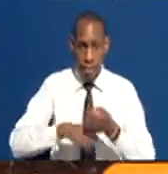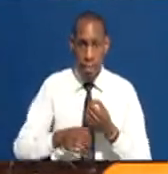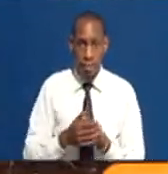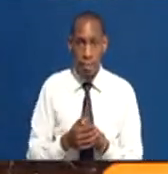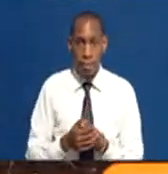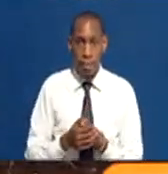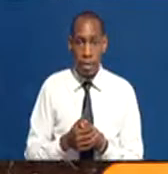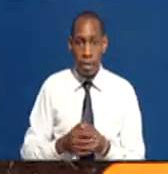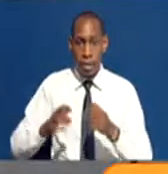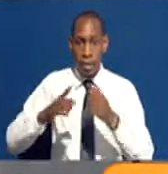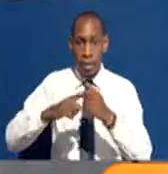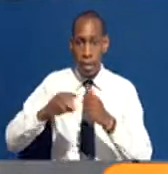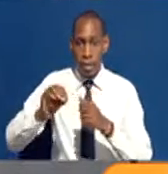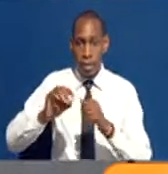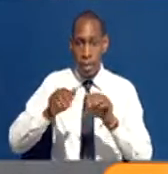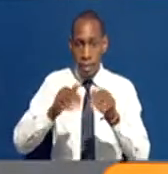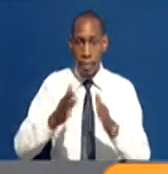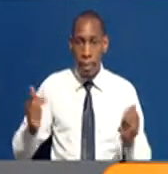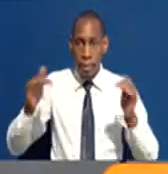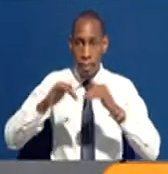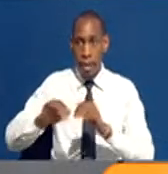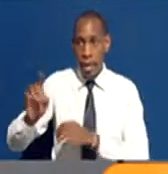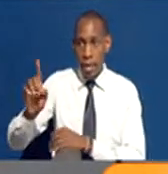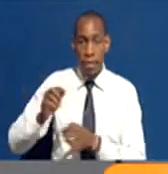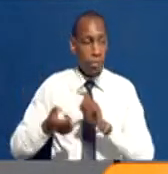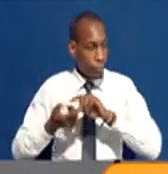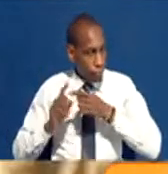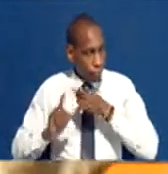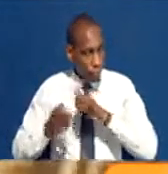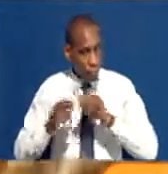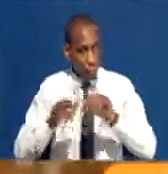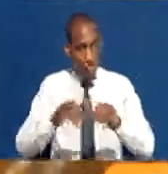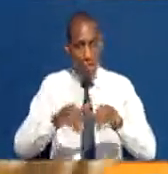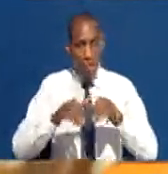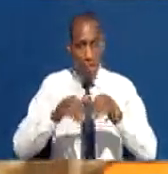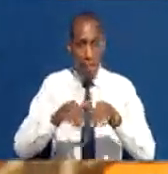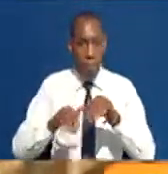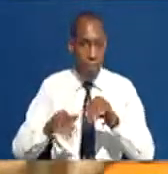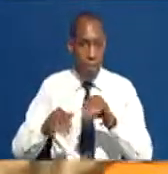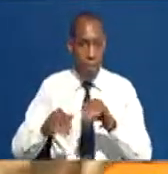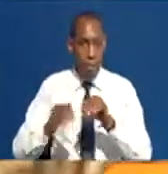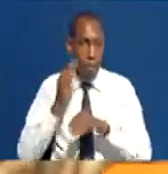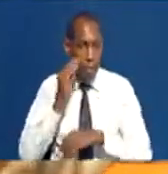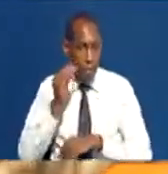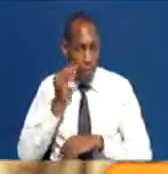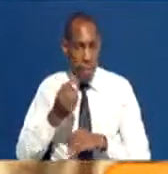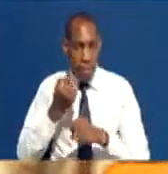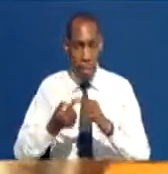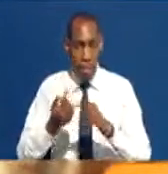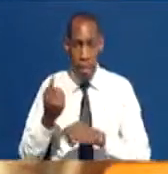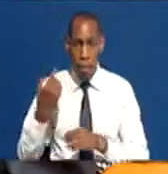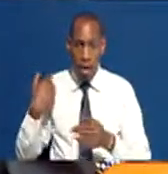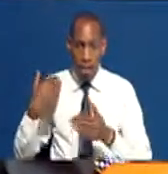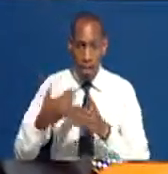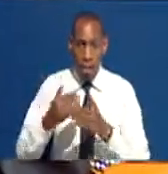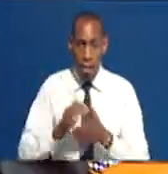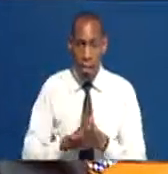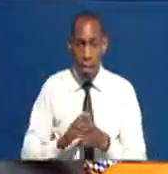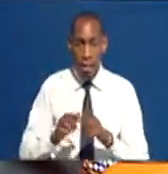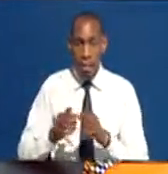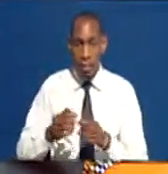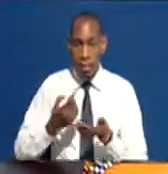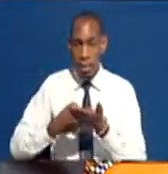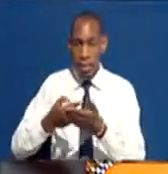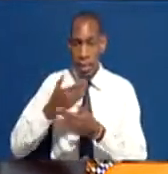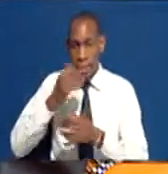The more than 60 farmers converged in Nairobi to reflect on their farming experiences over the last 1 year and chart the best way